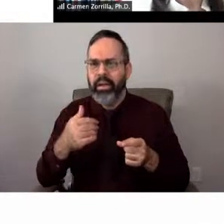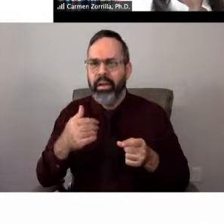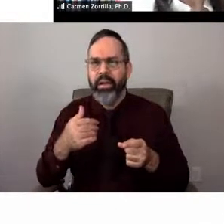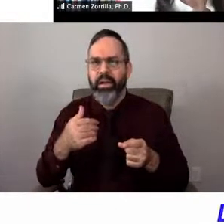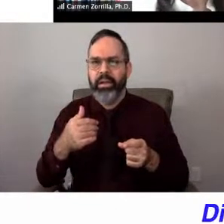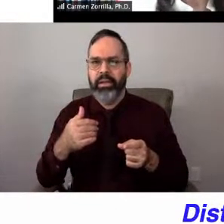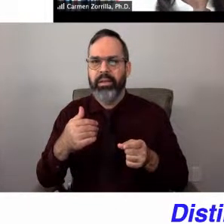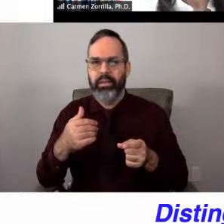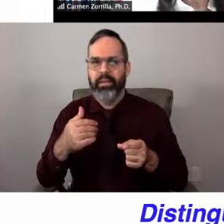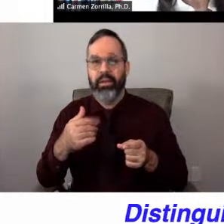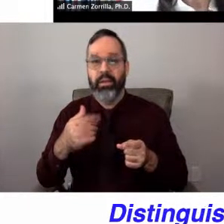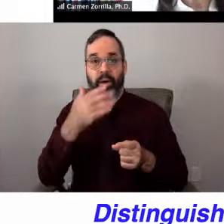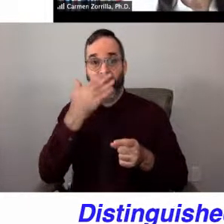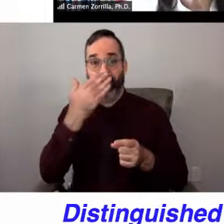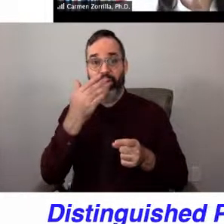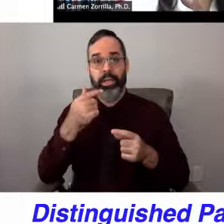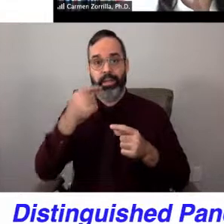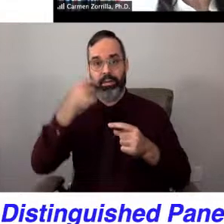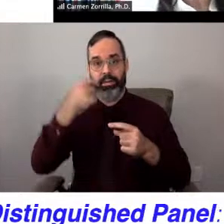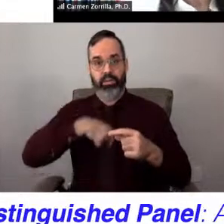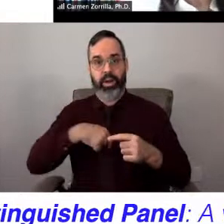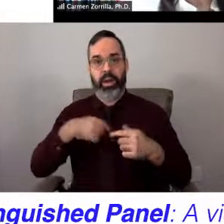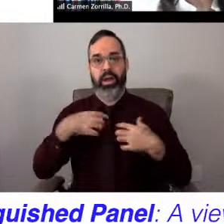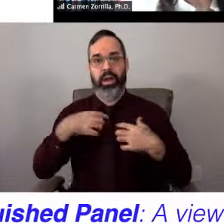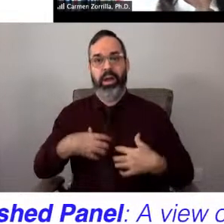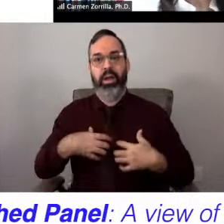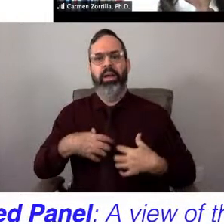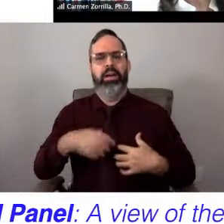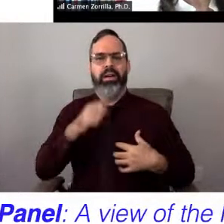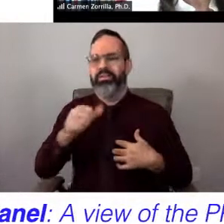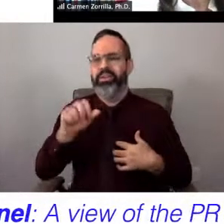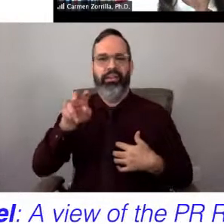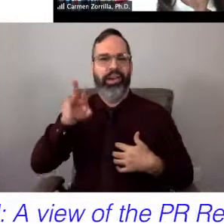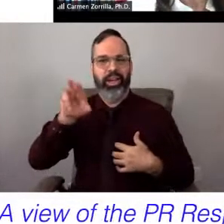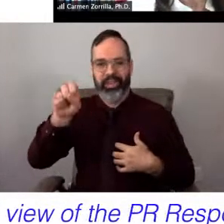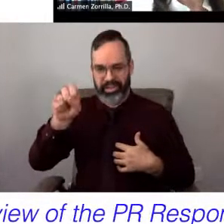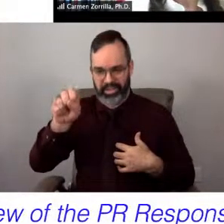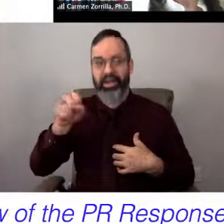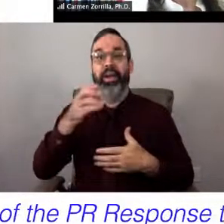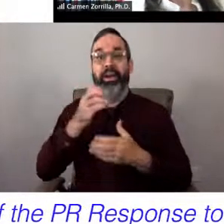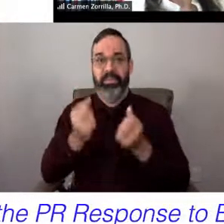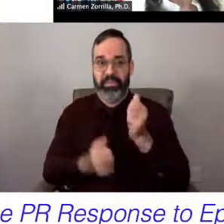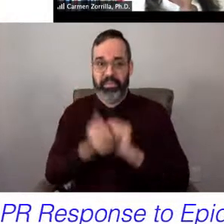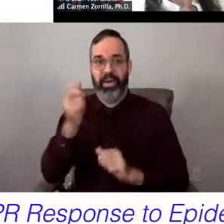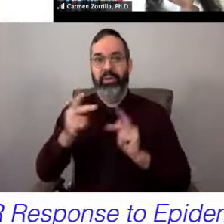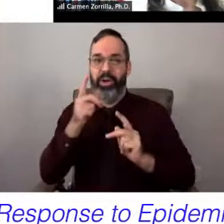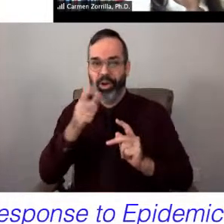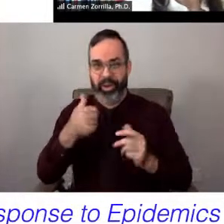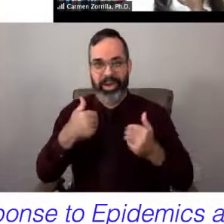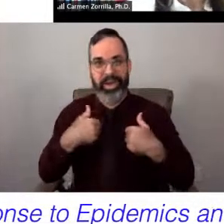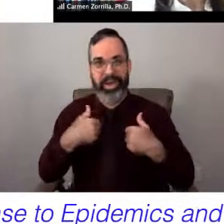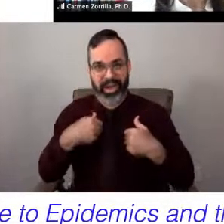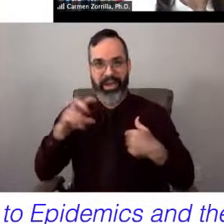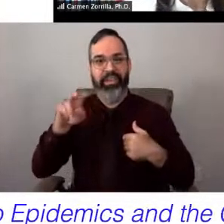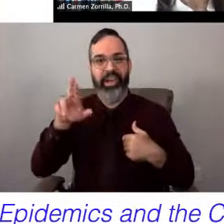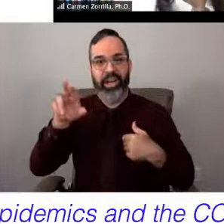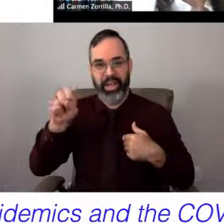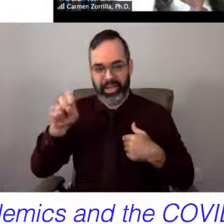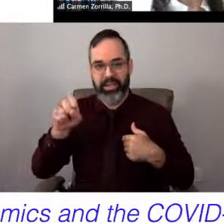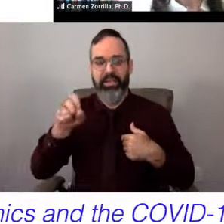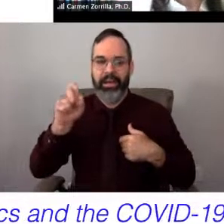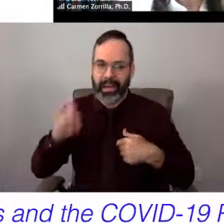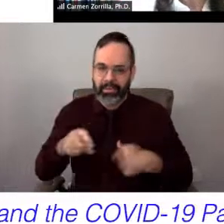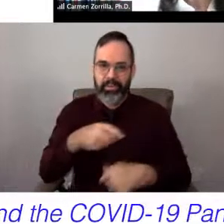is non-replicating virus. So most of the people who have virus, and you can identify by molecular testing, this